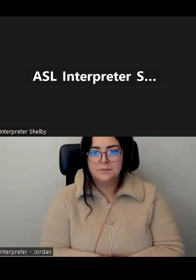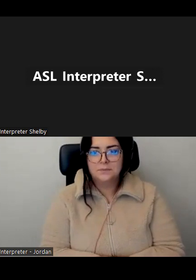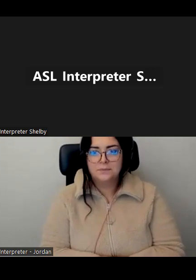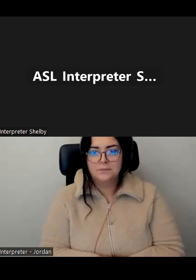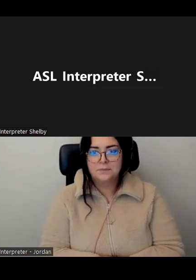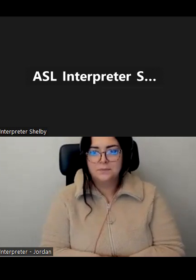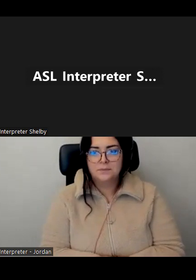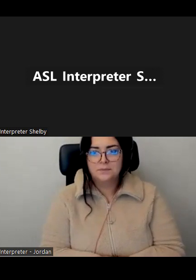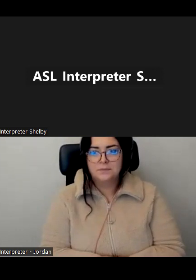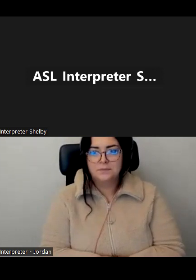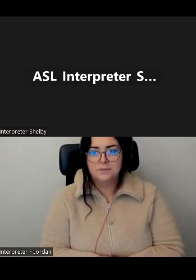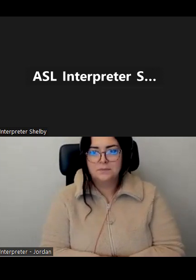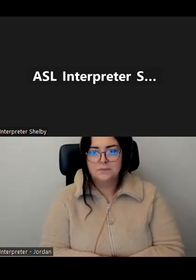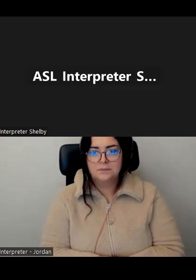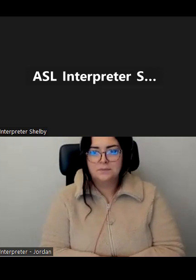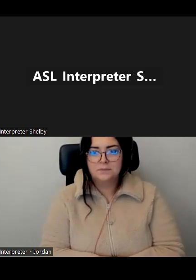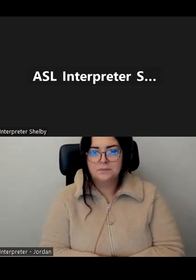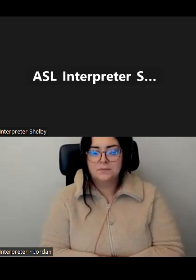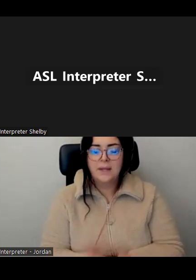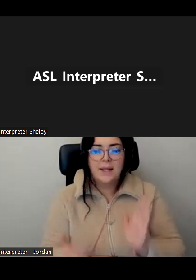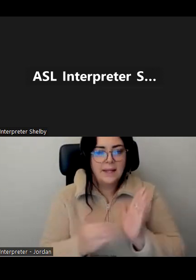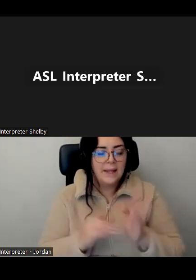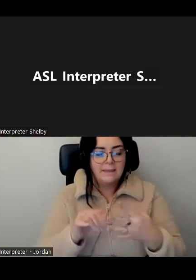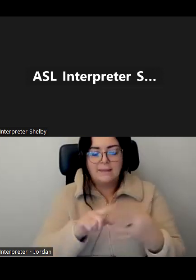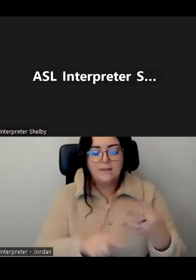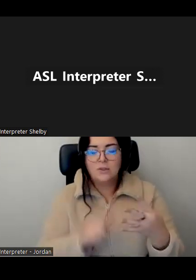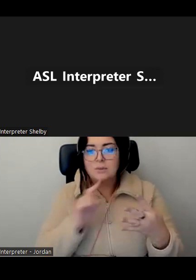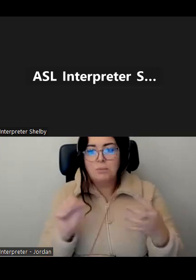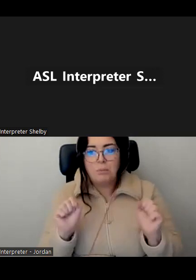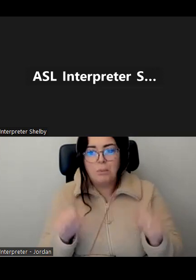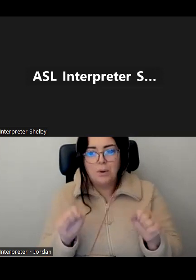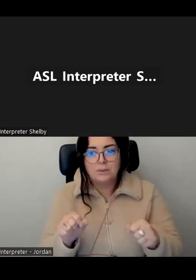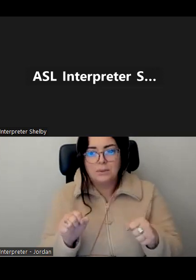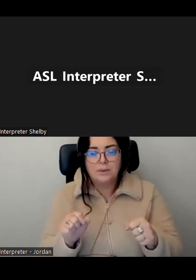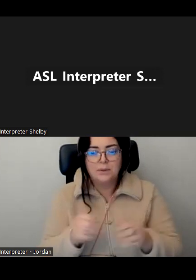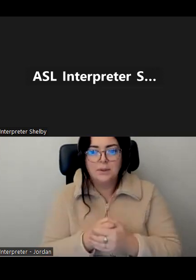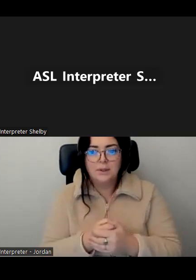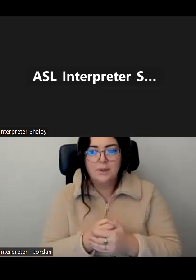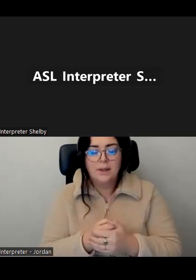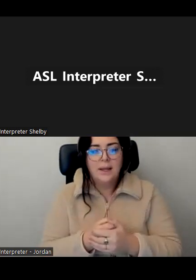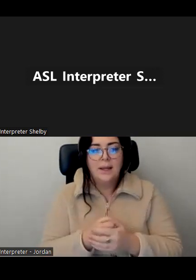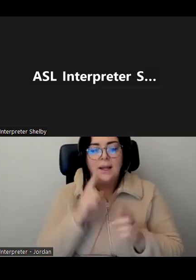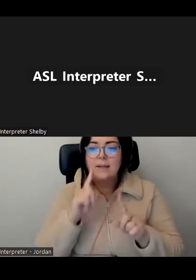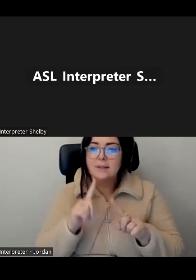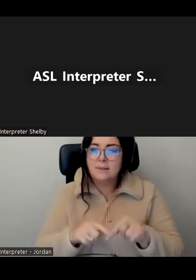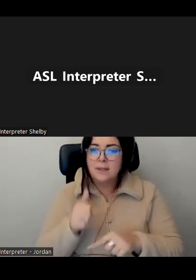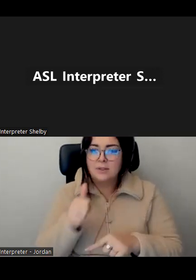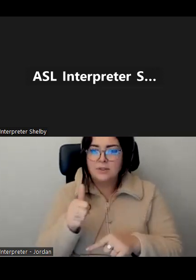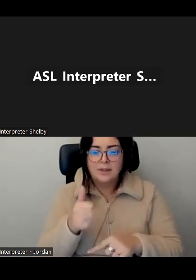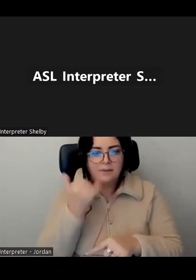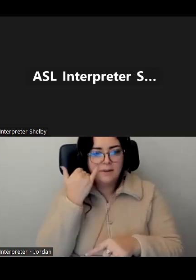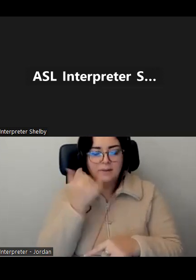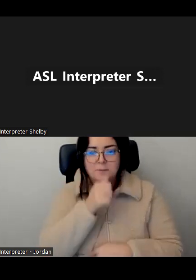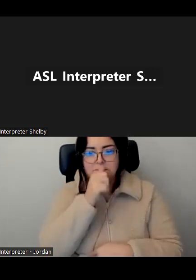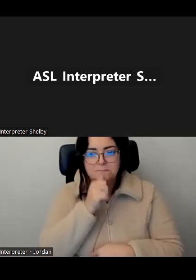And they may not, right? These are just risk factors. And, resiliency plays a role here as well. People who are resilient,